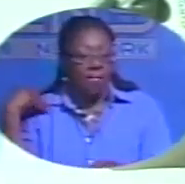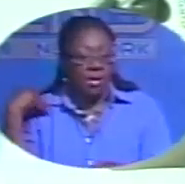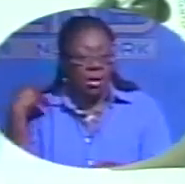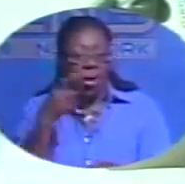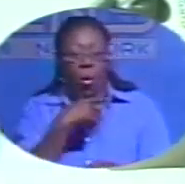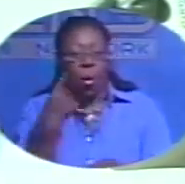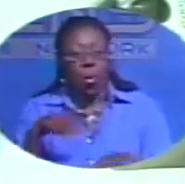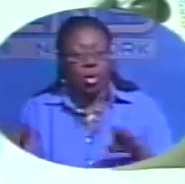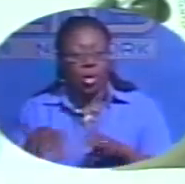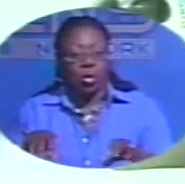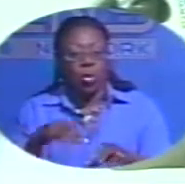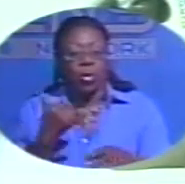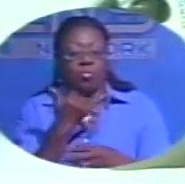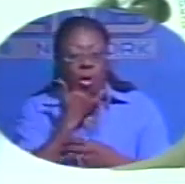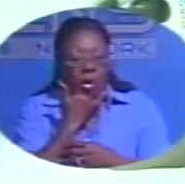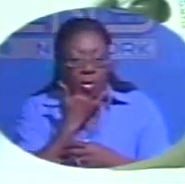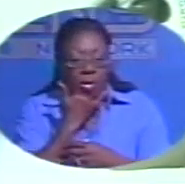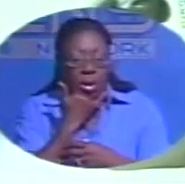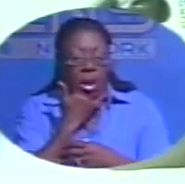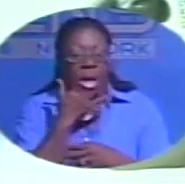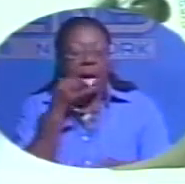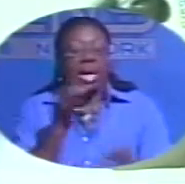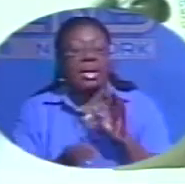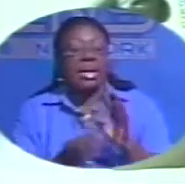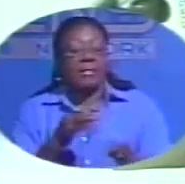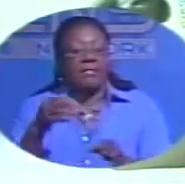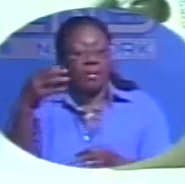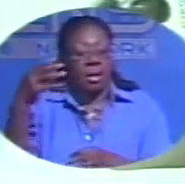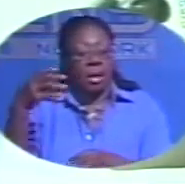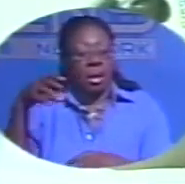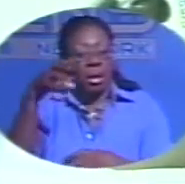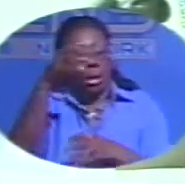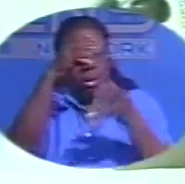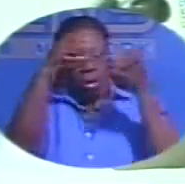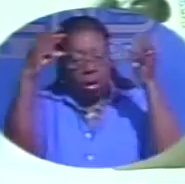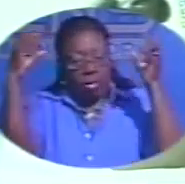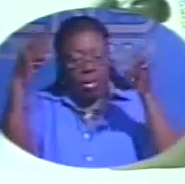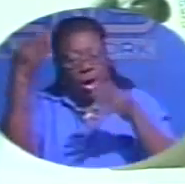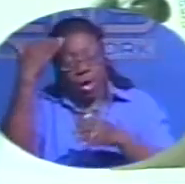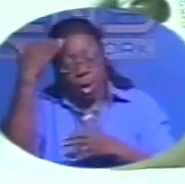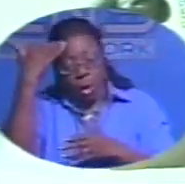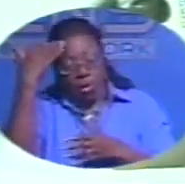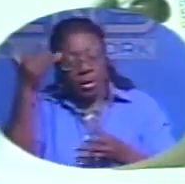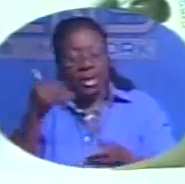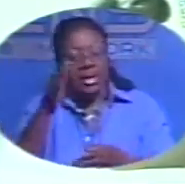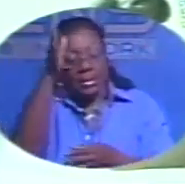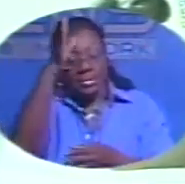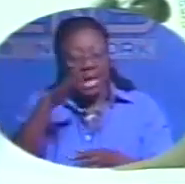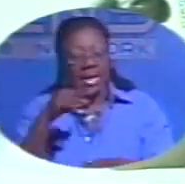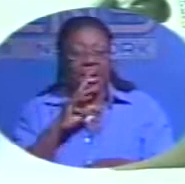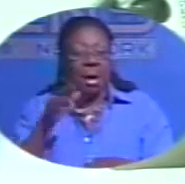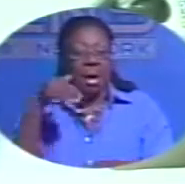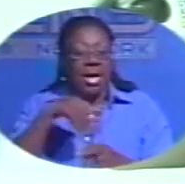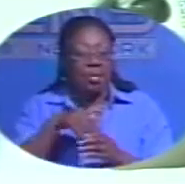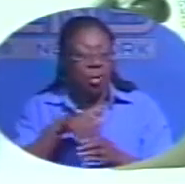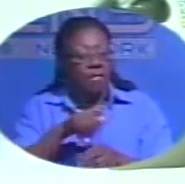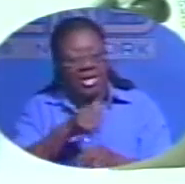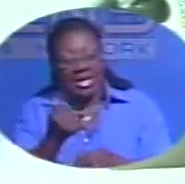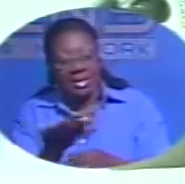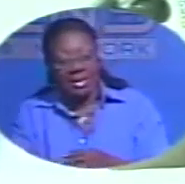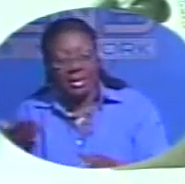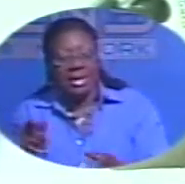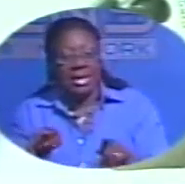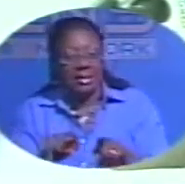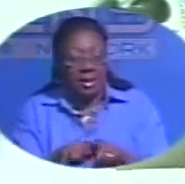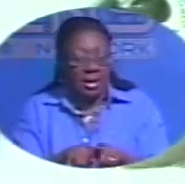know if the Commodore knows that his men are involved in anything like that, he has to take some kind